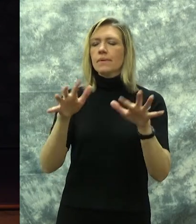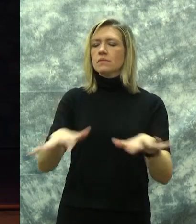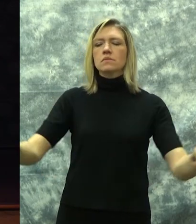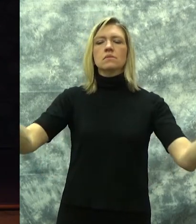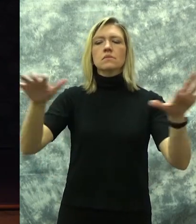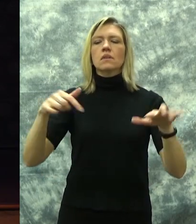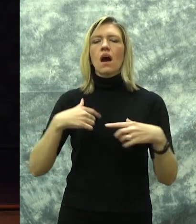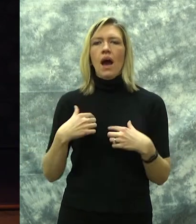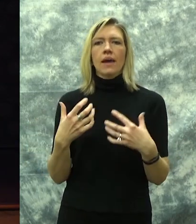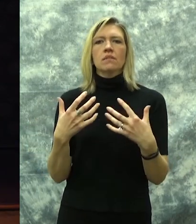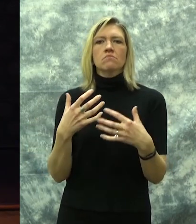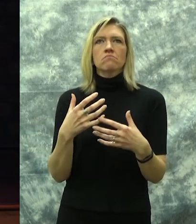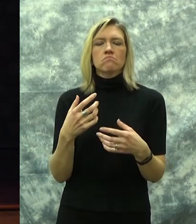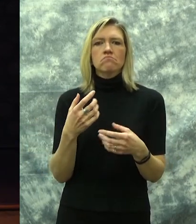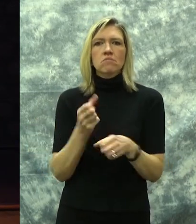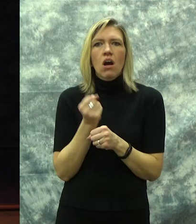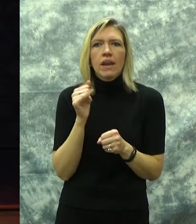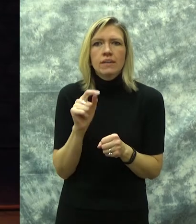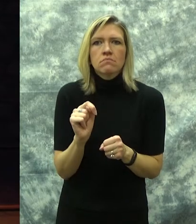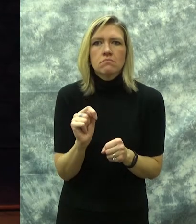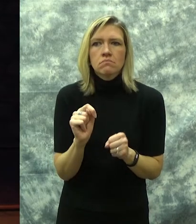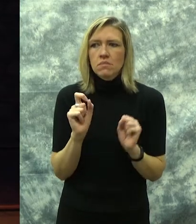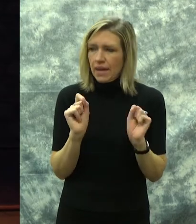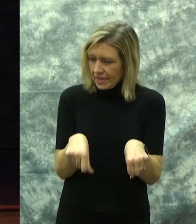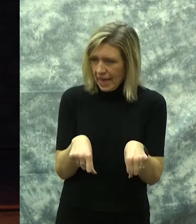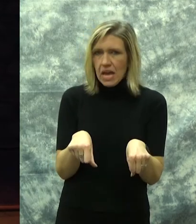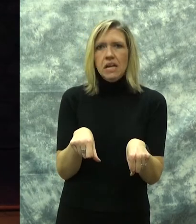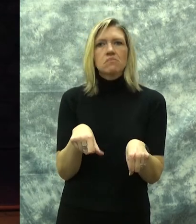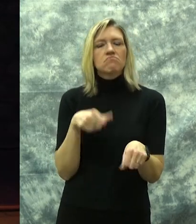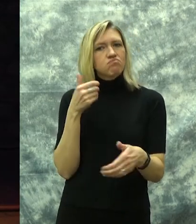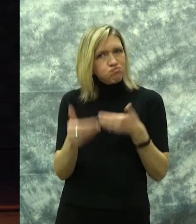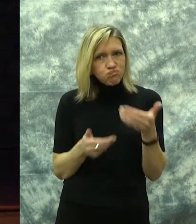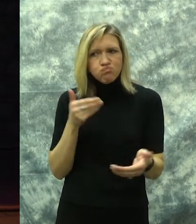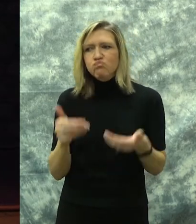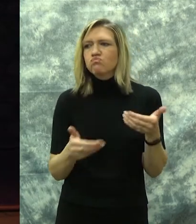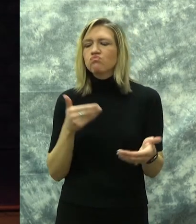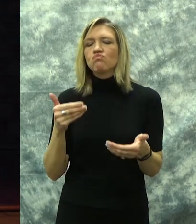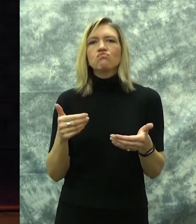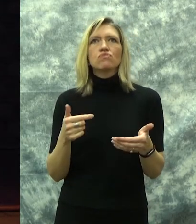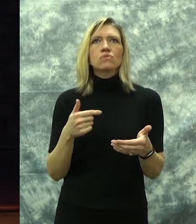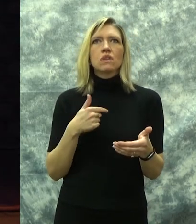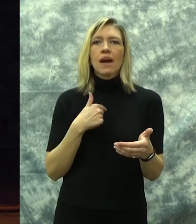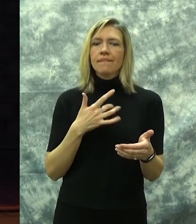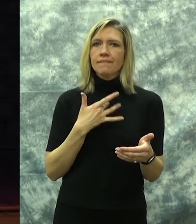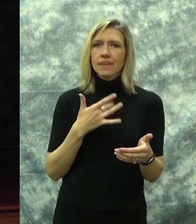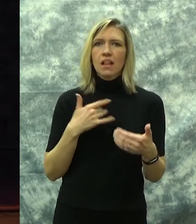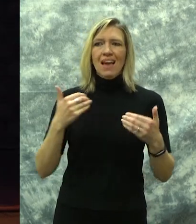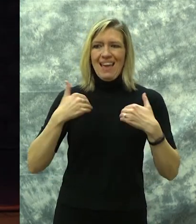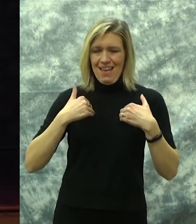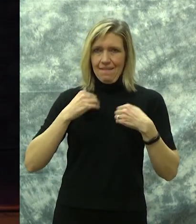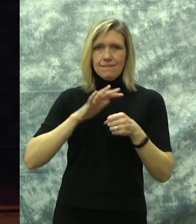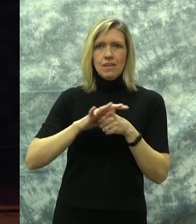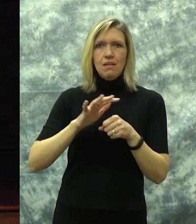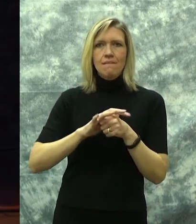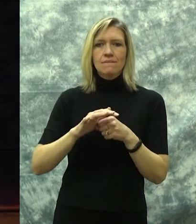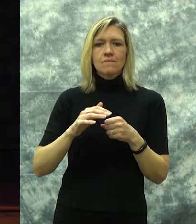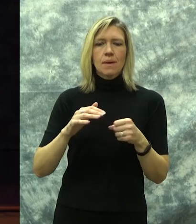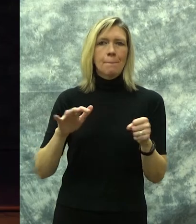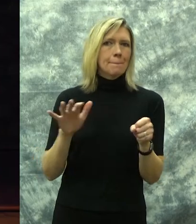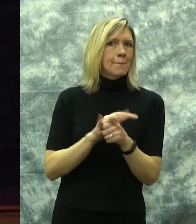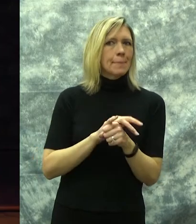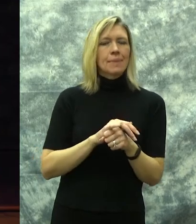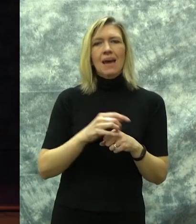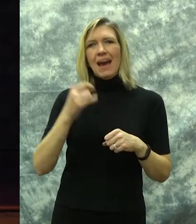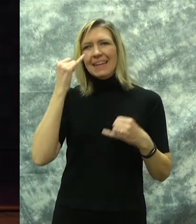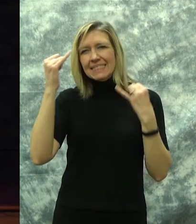I got this, right? I can do this. I am supplied with ideas and guidance